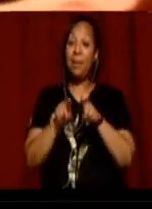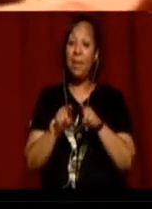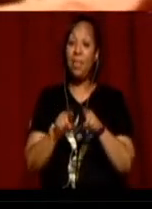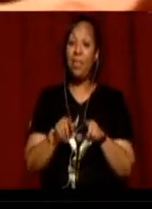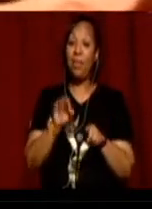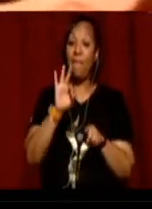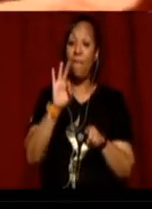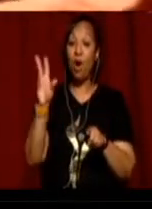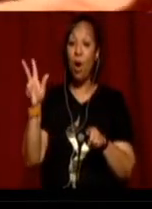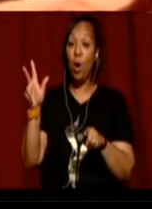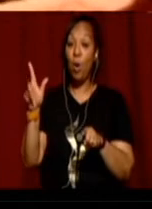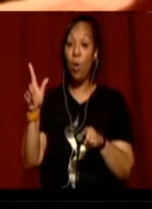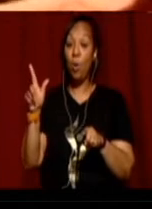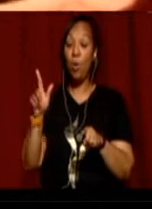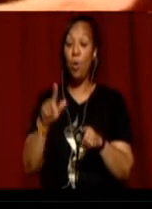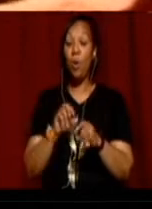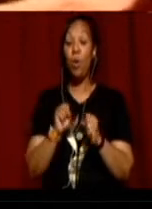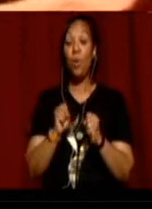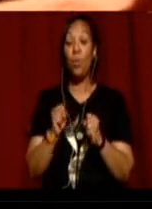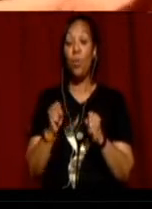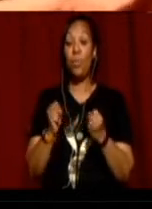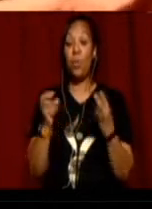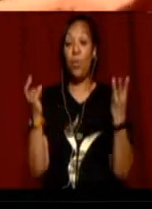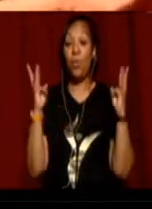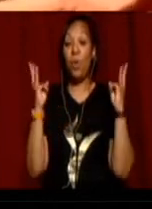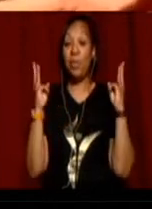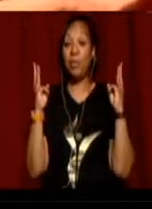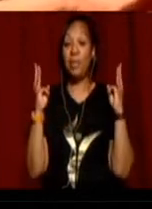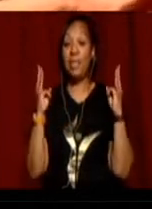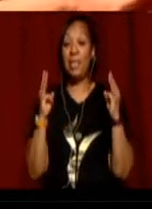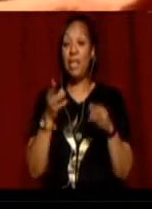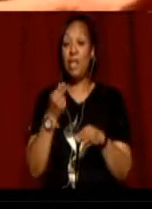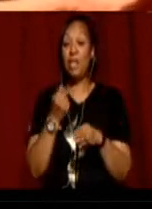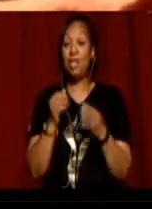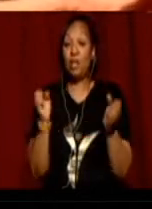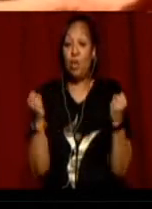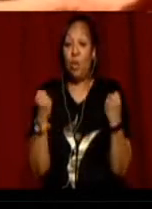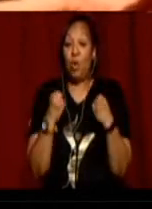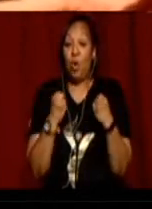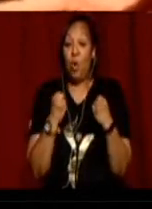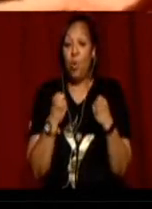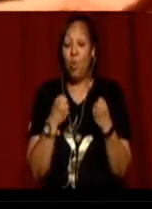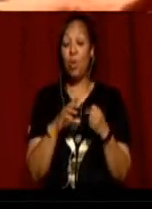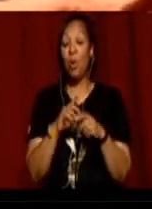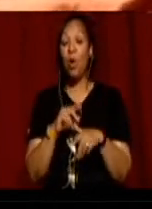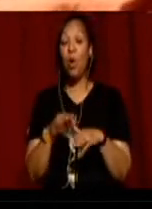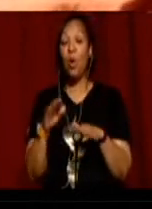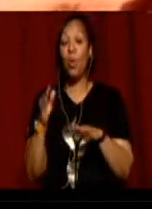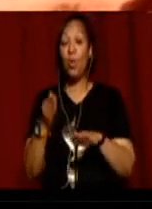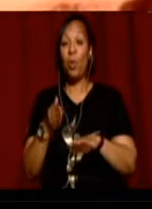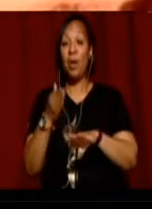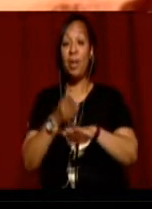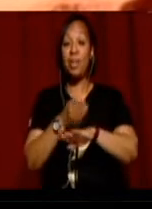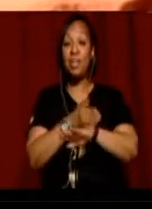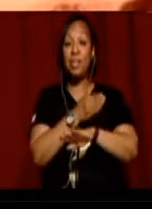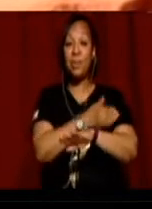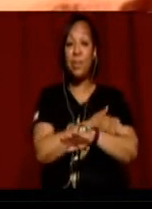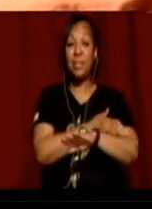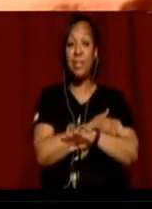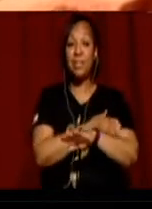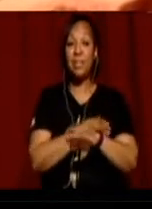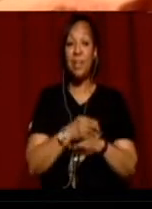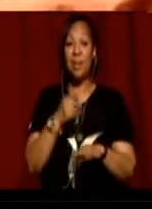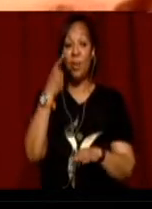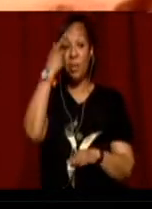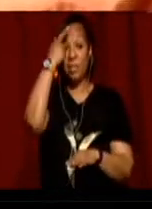weather gets cooler, and then decreases over the summer months as the